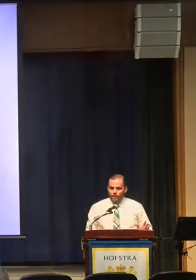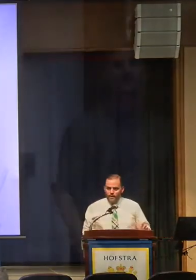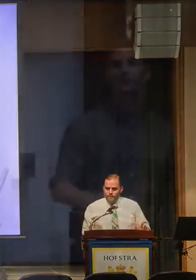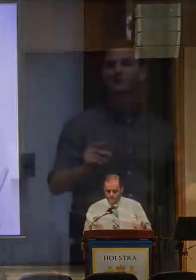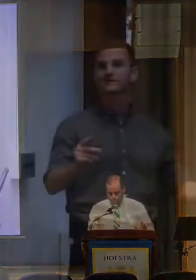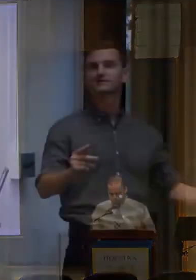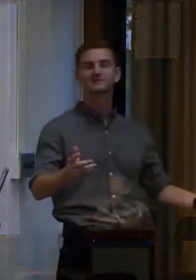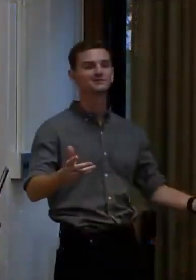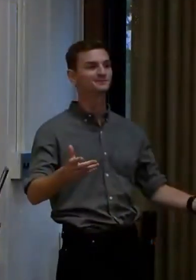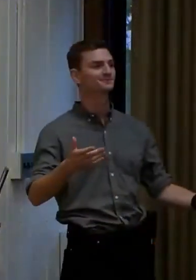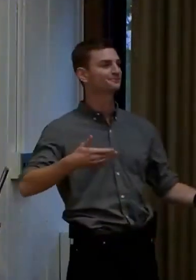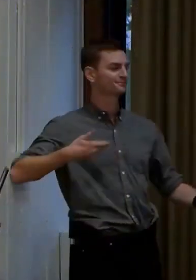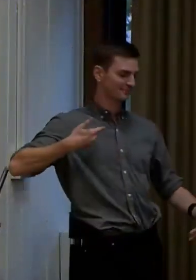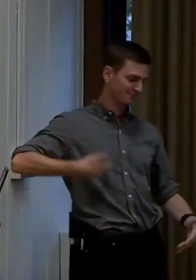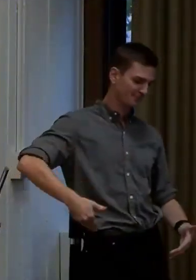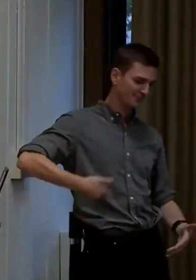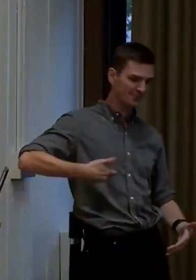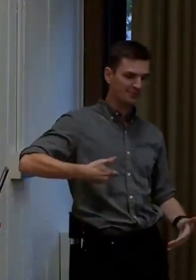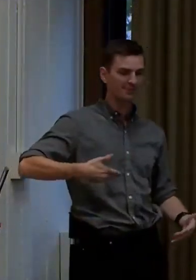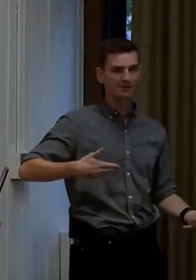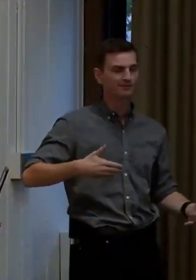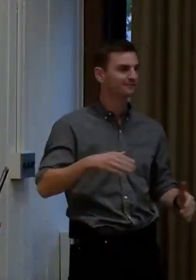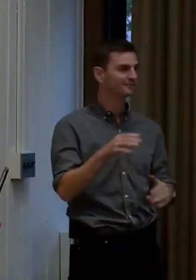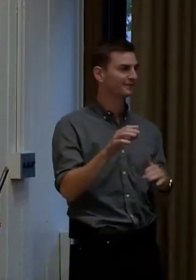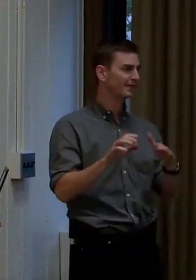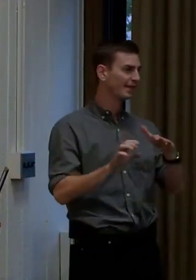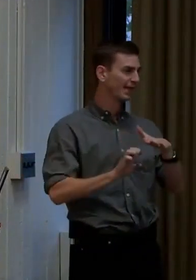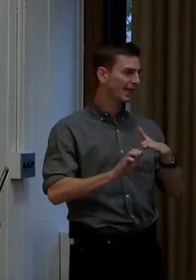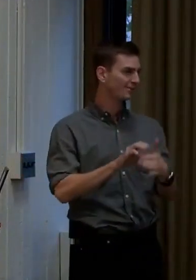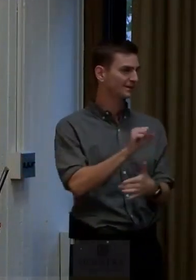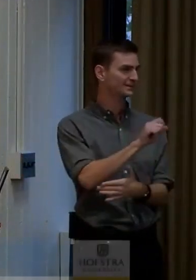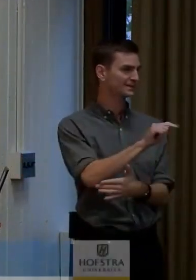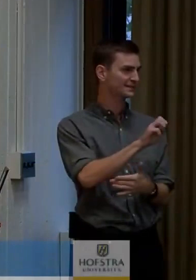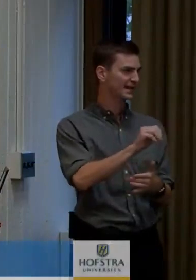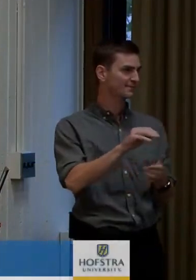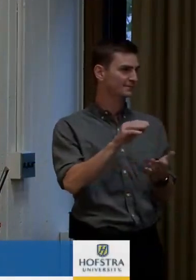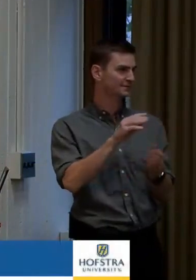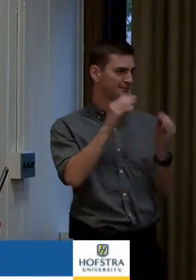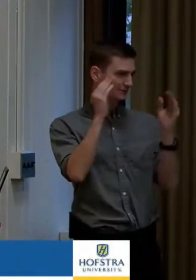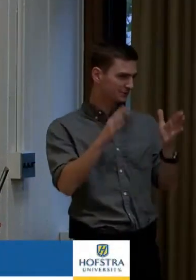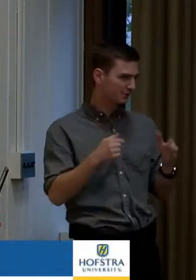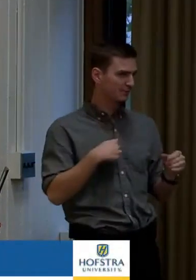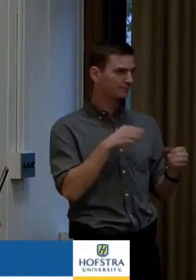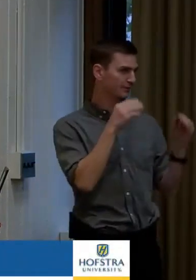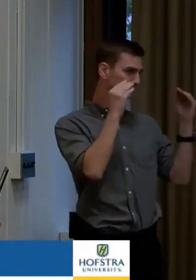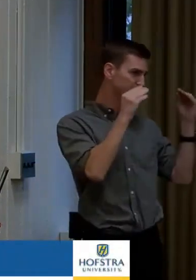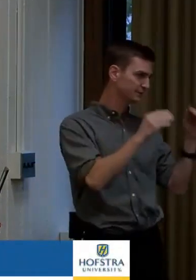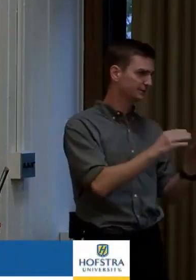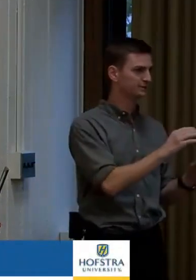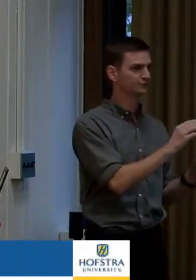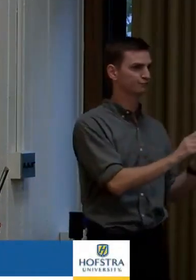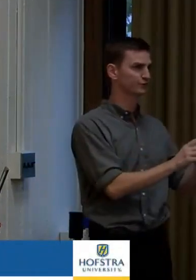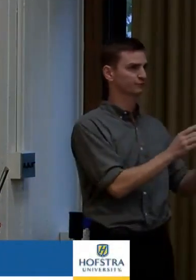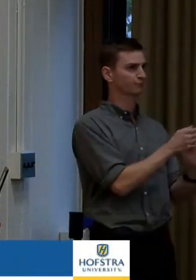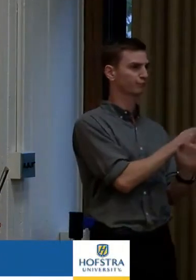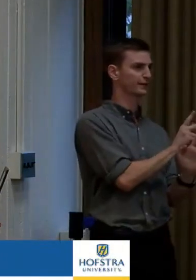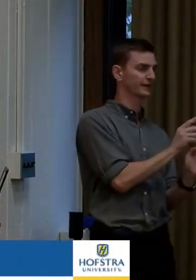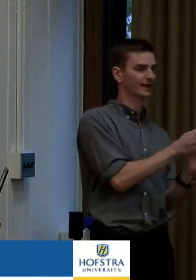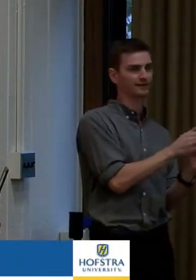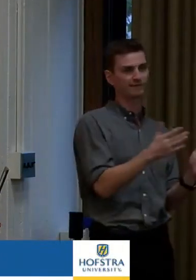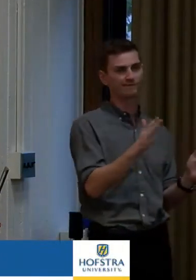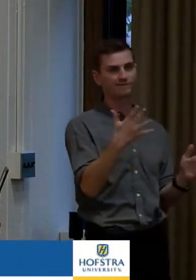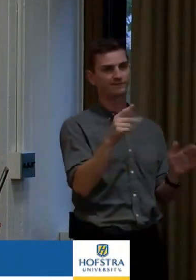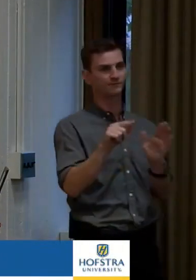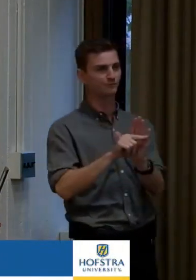Yeah, so I am the elementary STEM teacher. I do pre-K through fifth grade. So the level